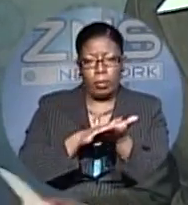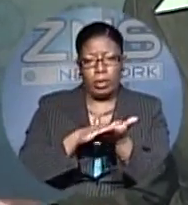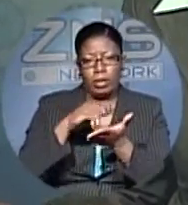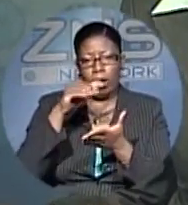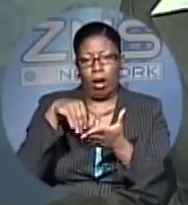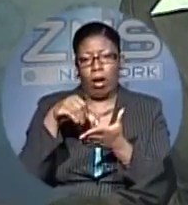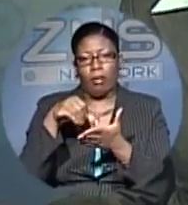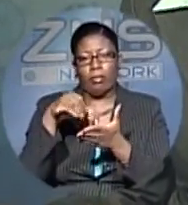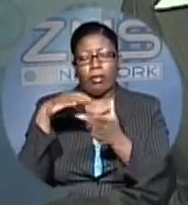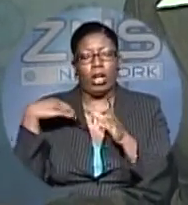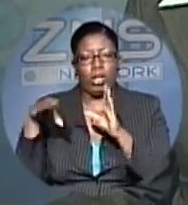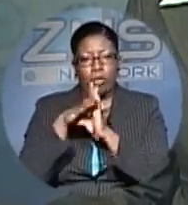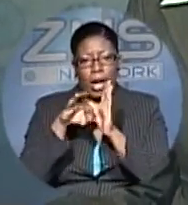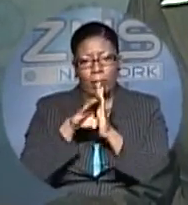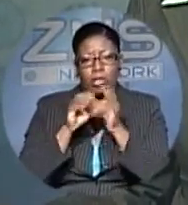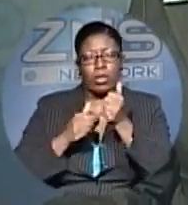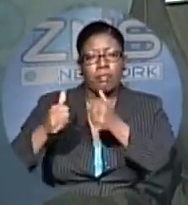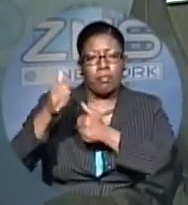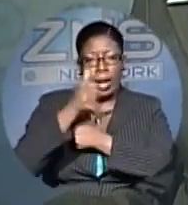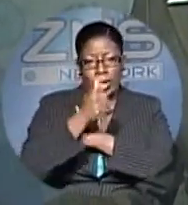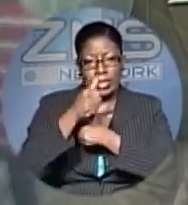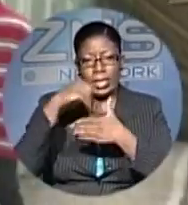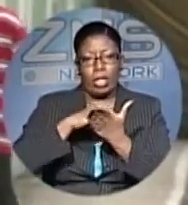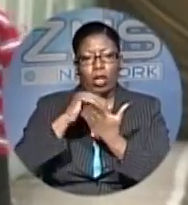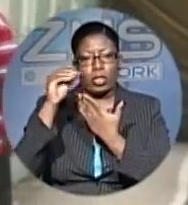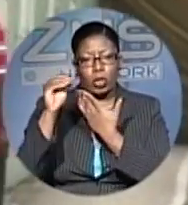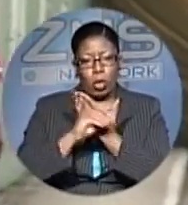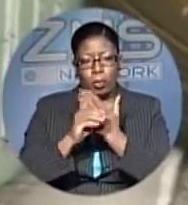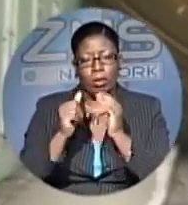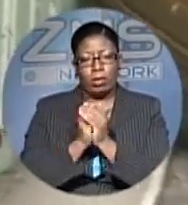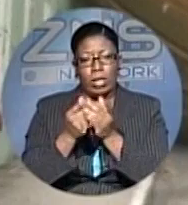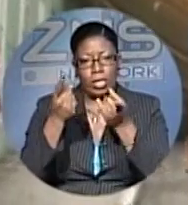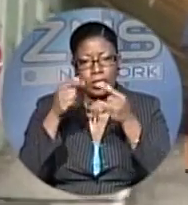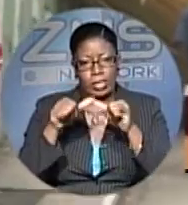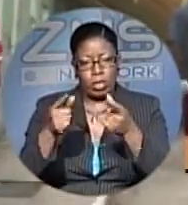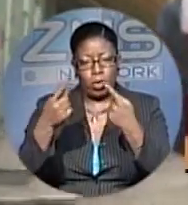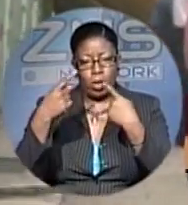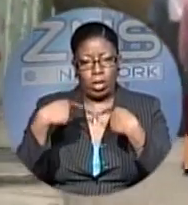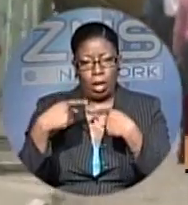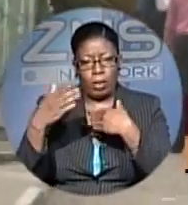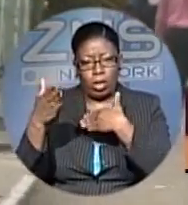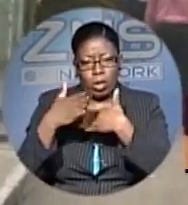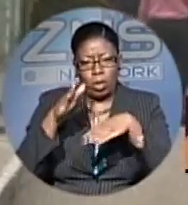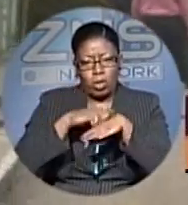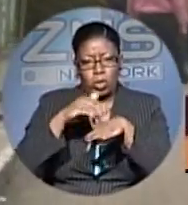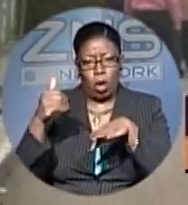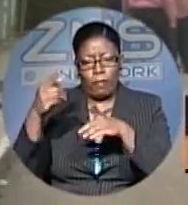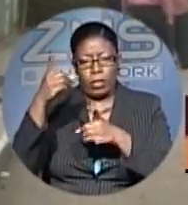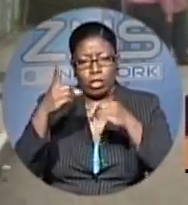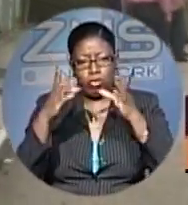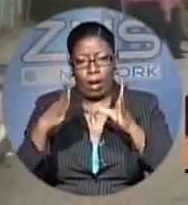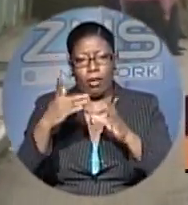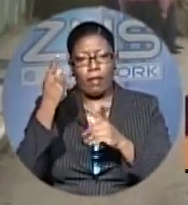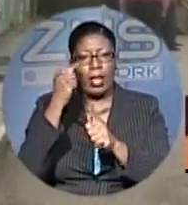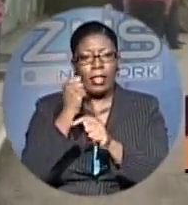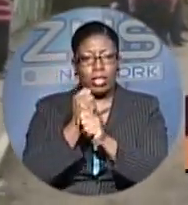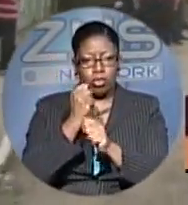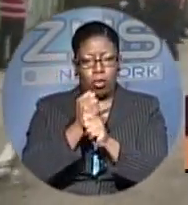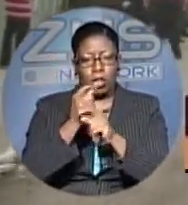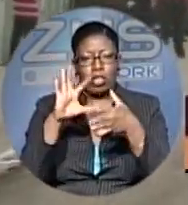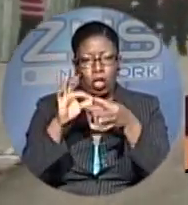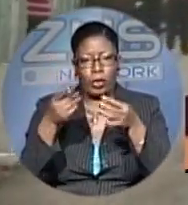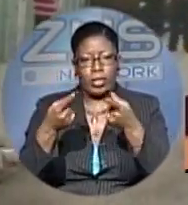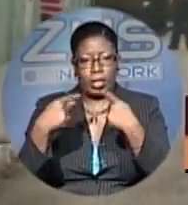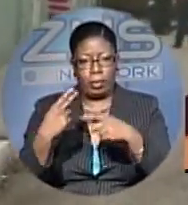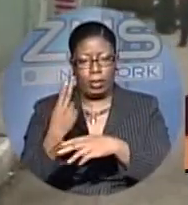in October. Well, still to come in the Bahamas tonight, a close call for the driver of this truck. The story is straight